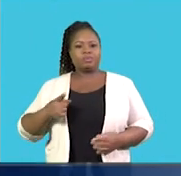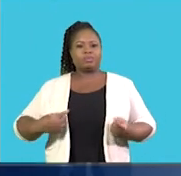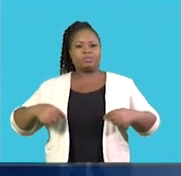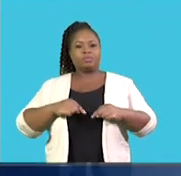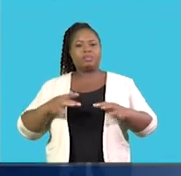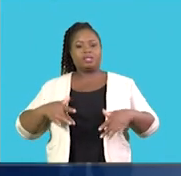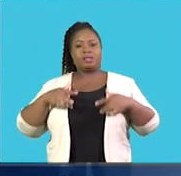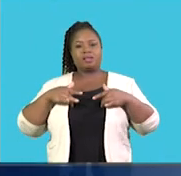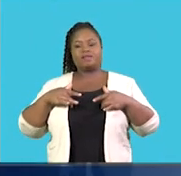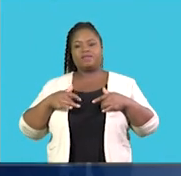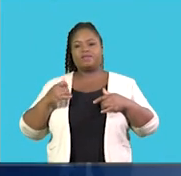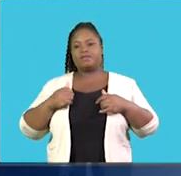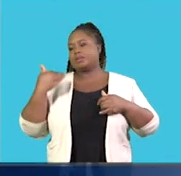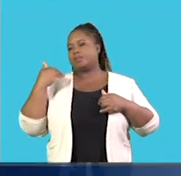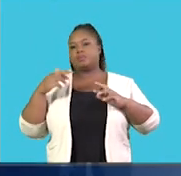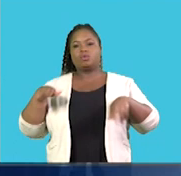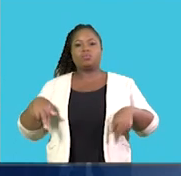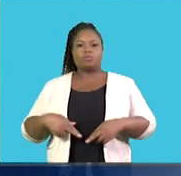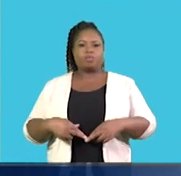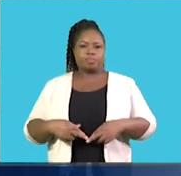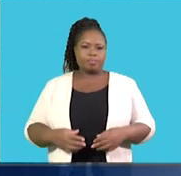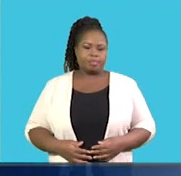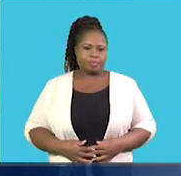ngapha emarumini. So